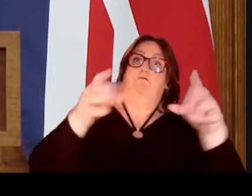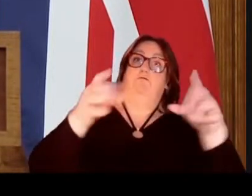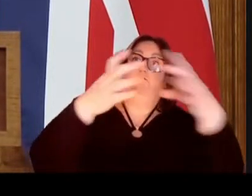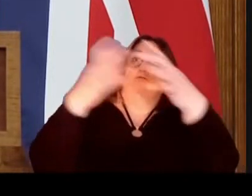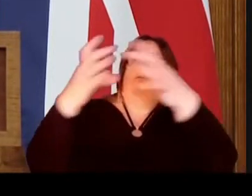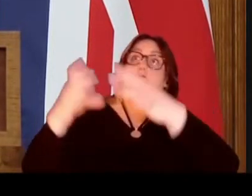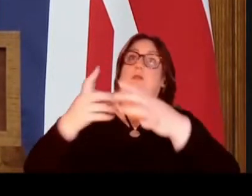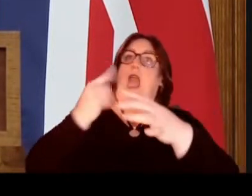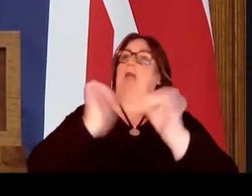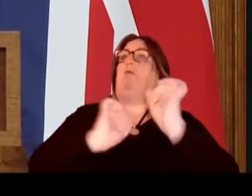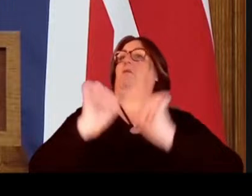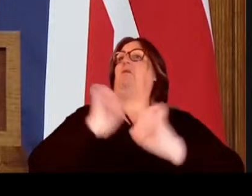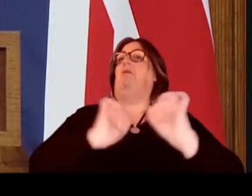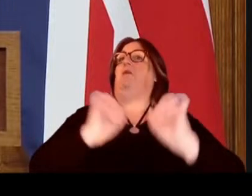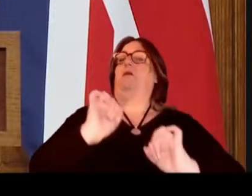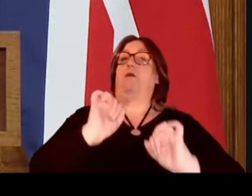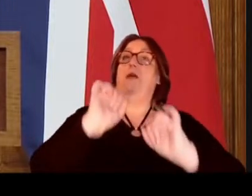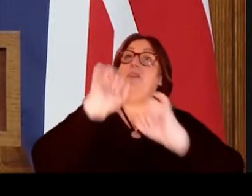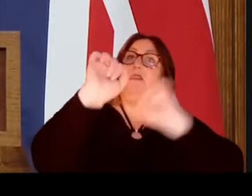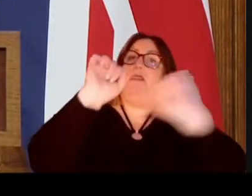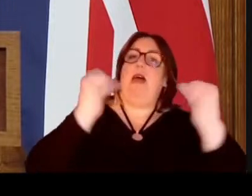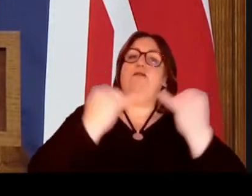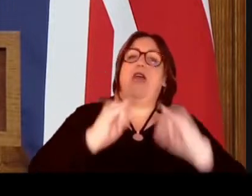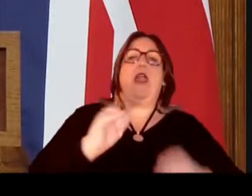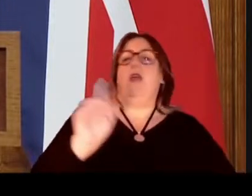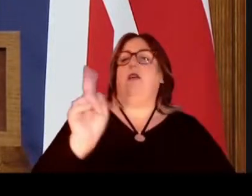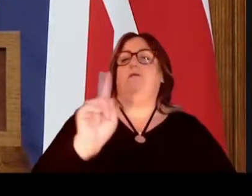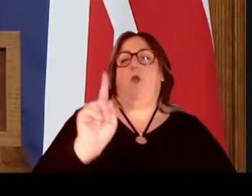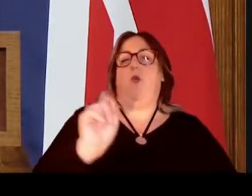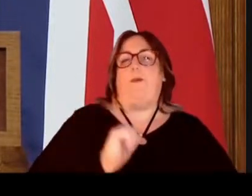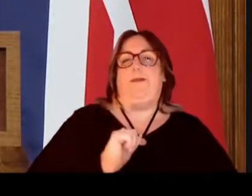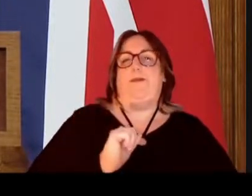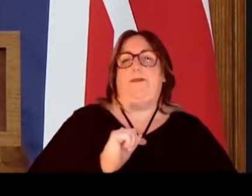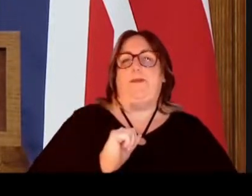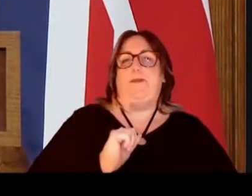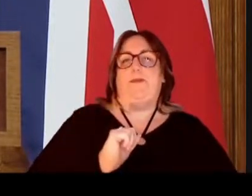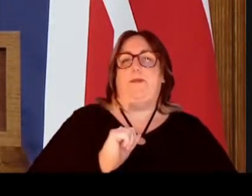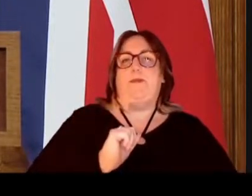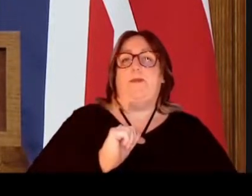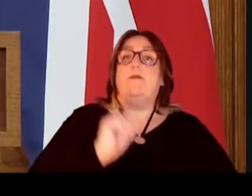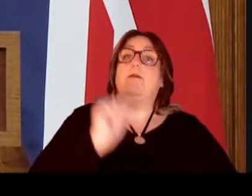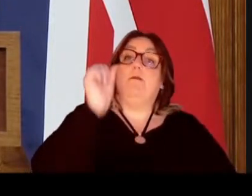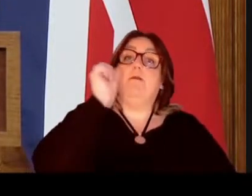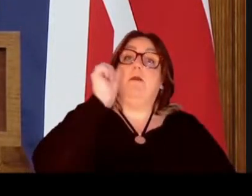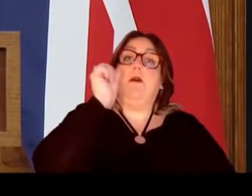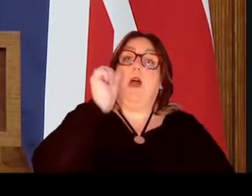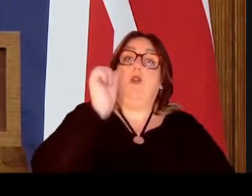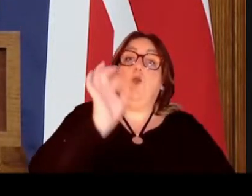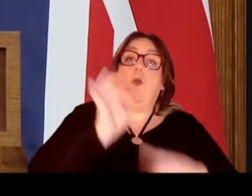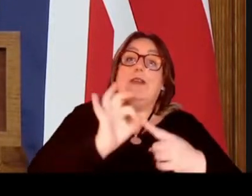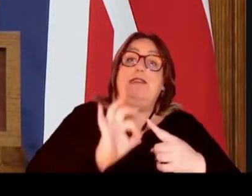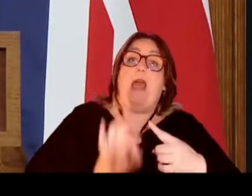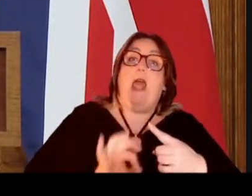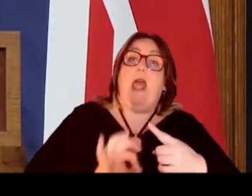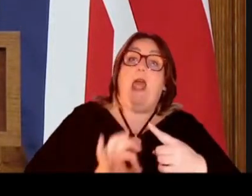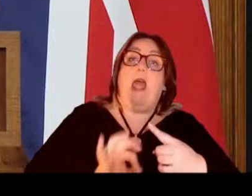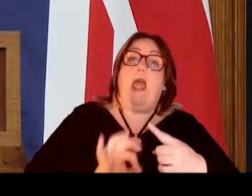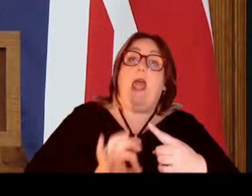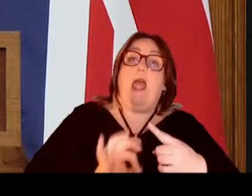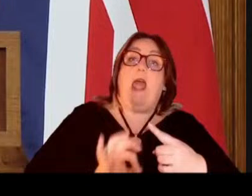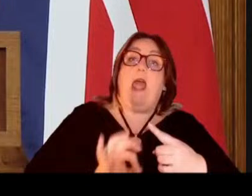that readily here. Yes, I knew the details as they were emerging. That is the usual